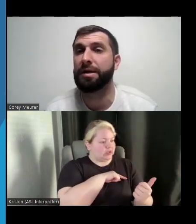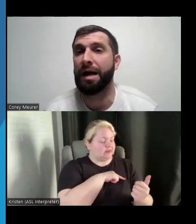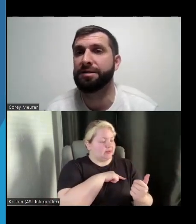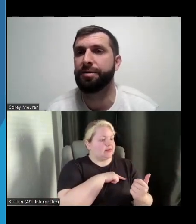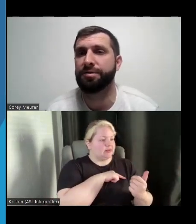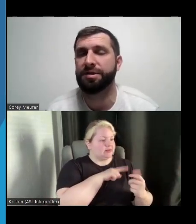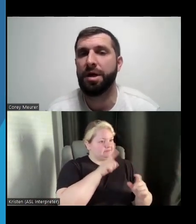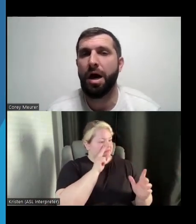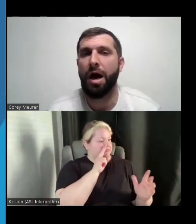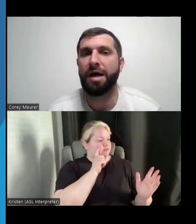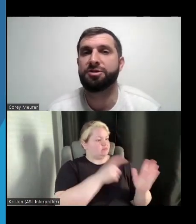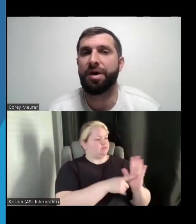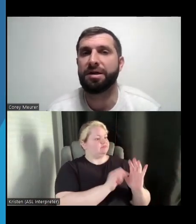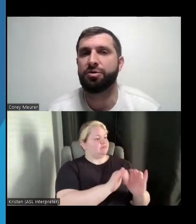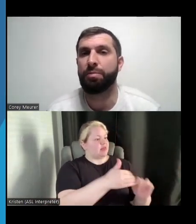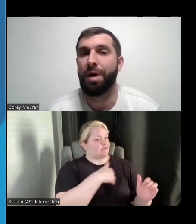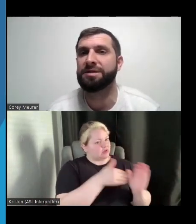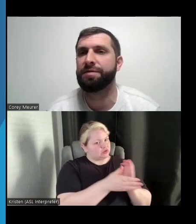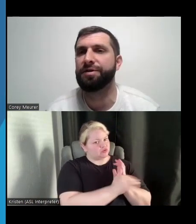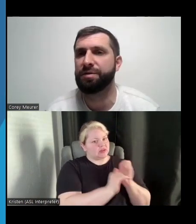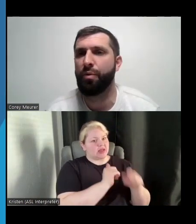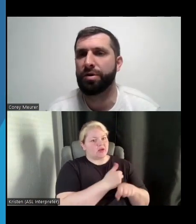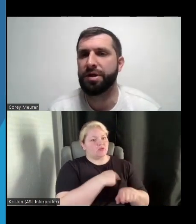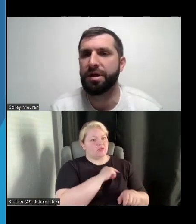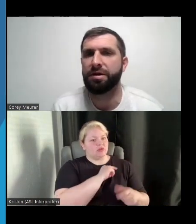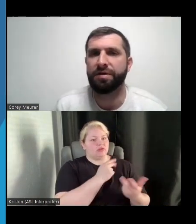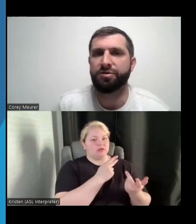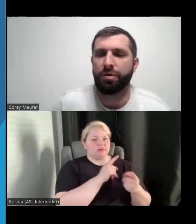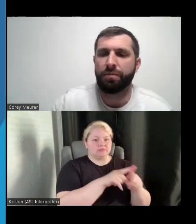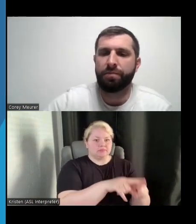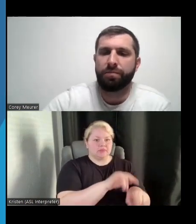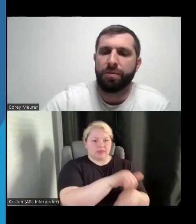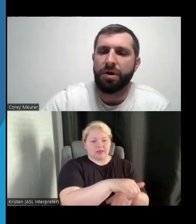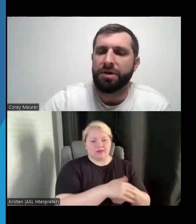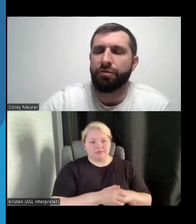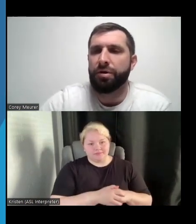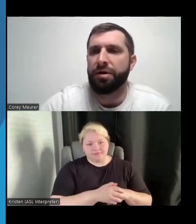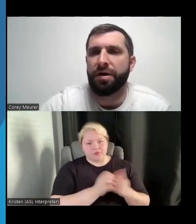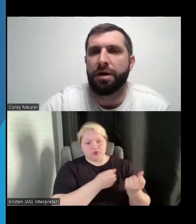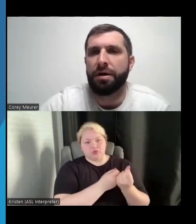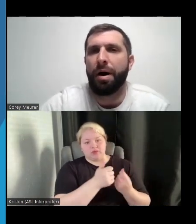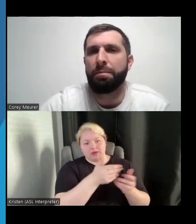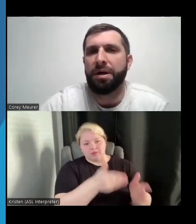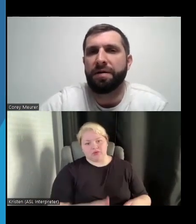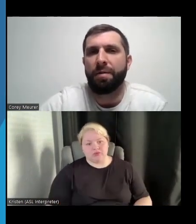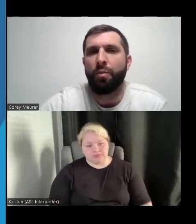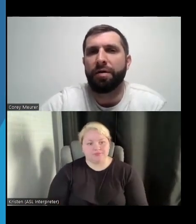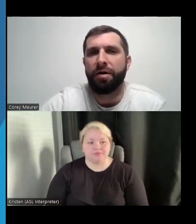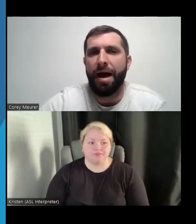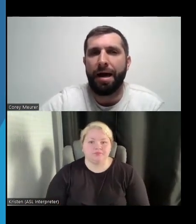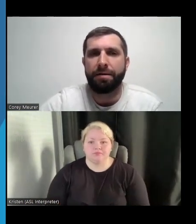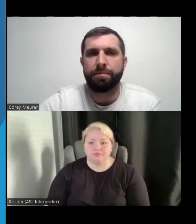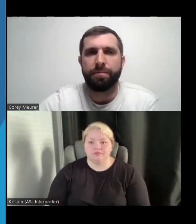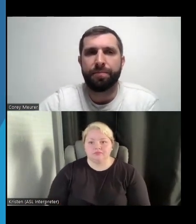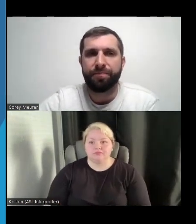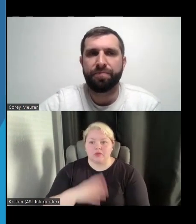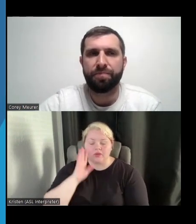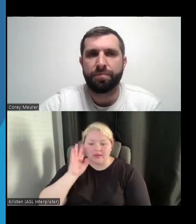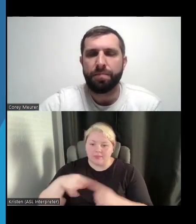or recognize those as strengths to positively support the individual? So really thinking about meeting them where they're